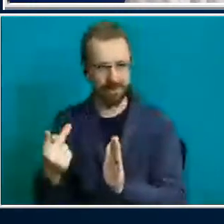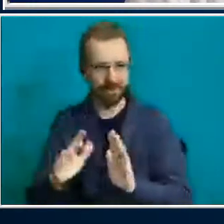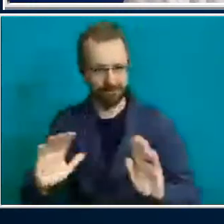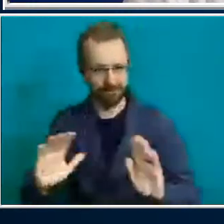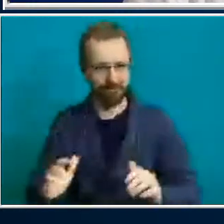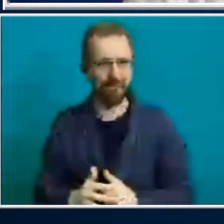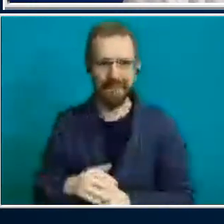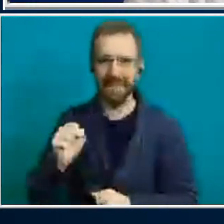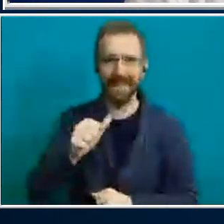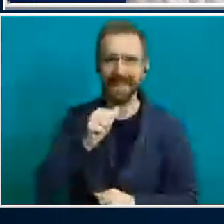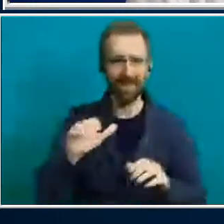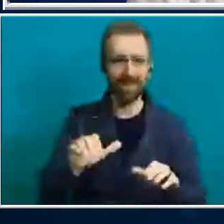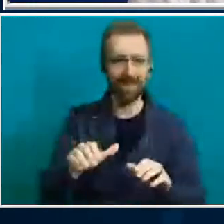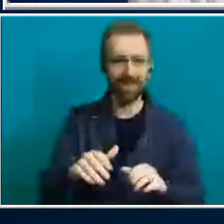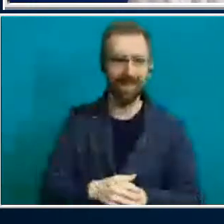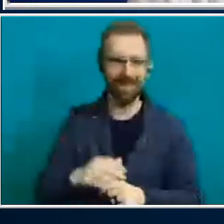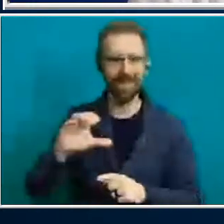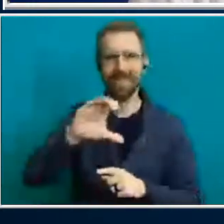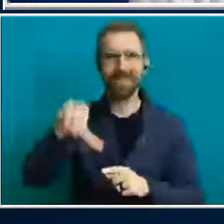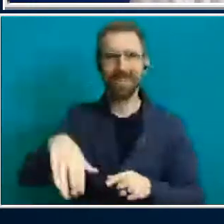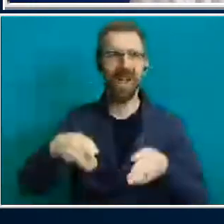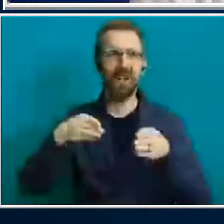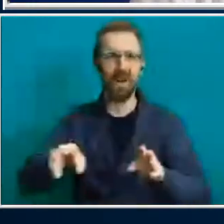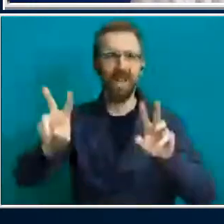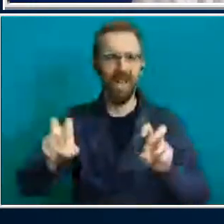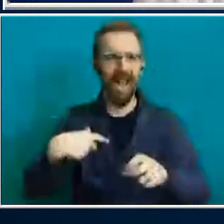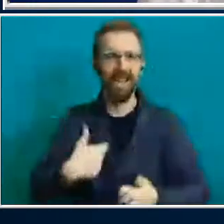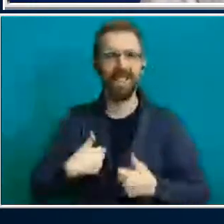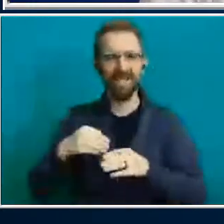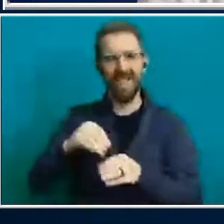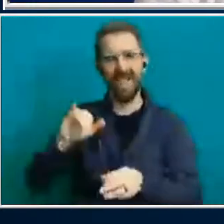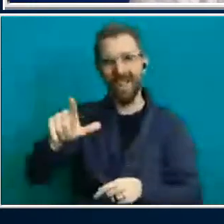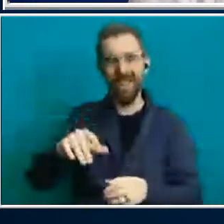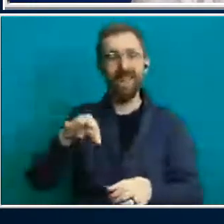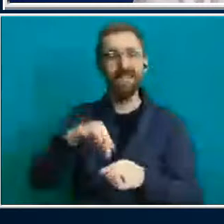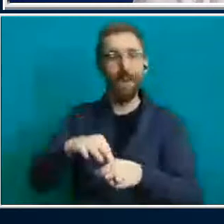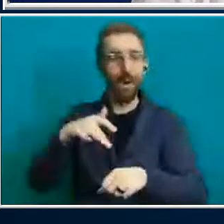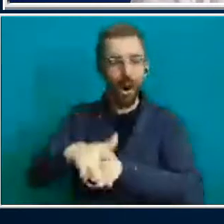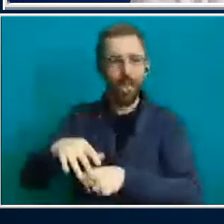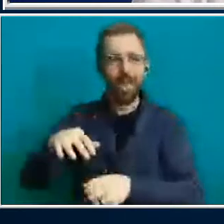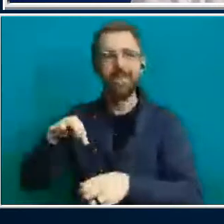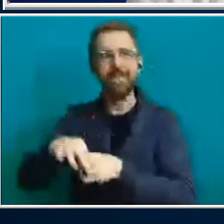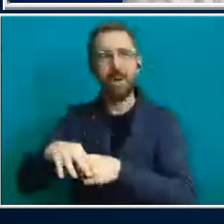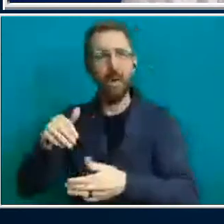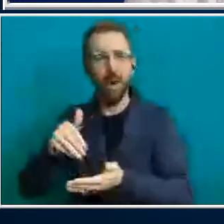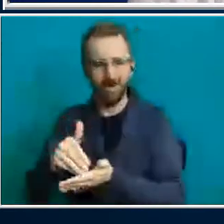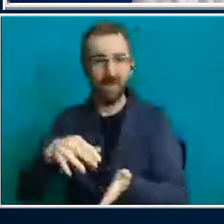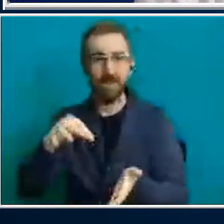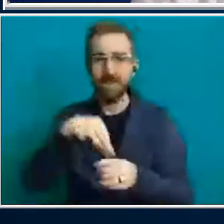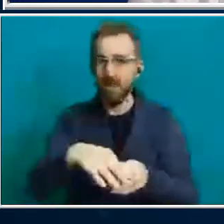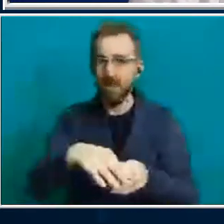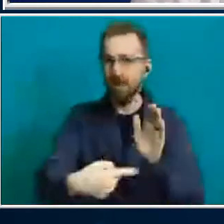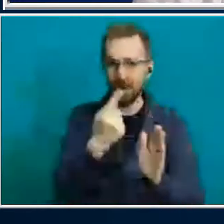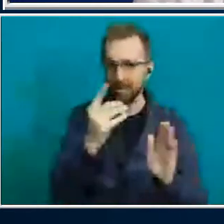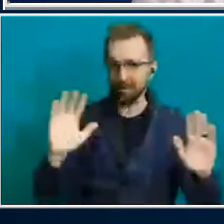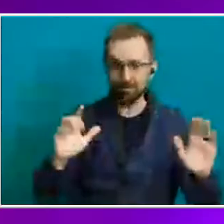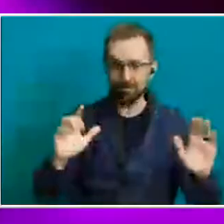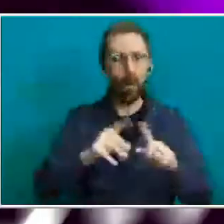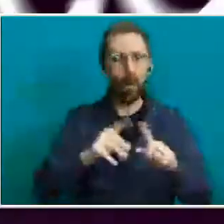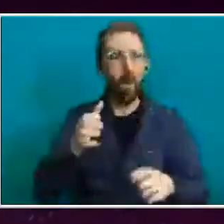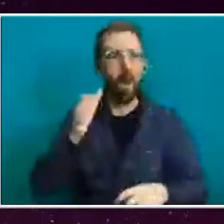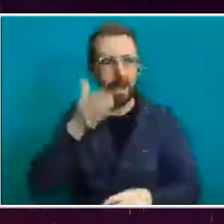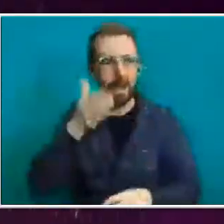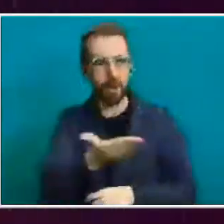we can say the Chicago way. You say that living in Illinois, vote early, vote often. No, just vote once, but do it, get your voice heard. Okay, so we know many of